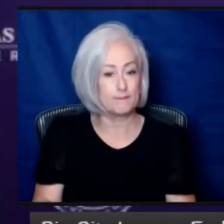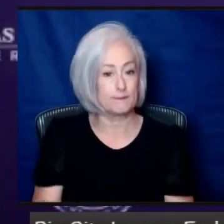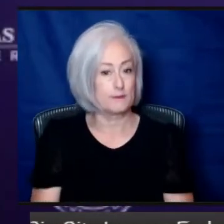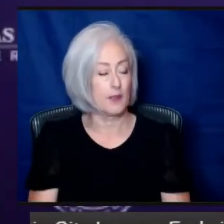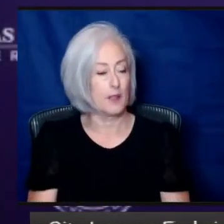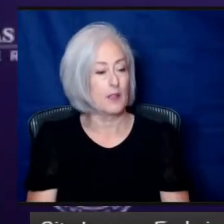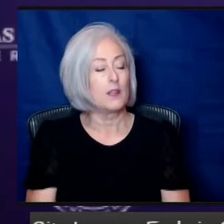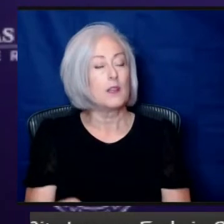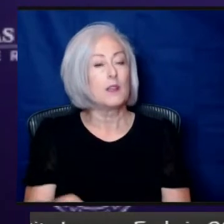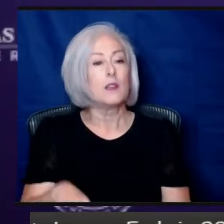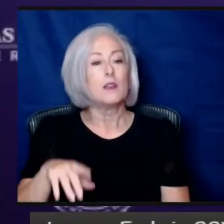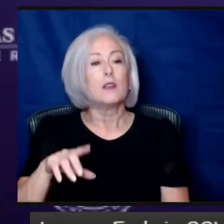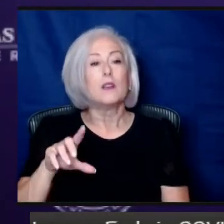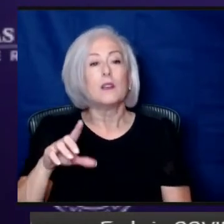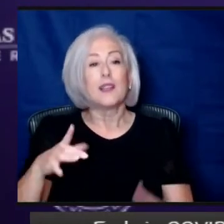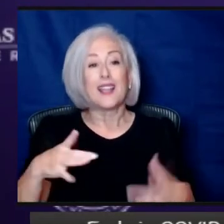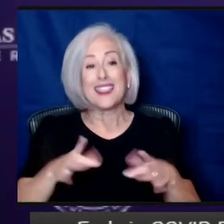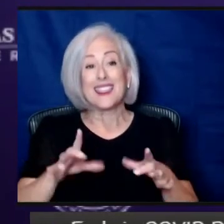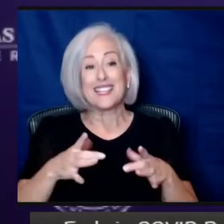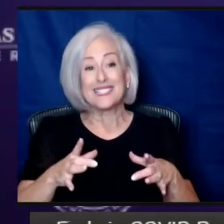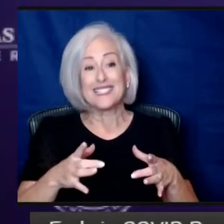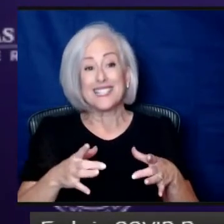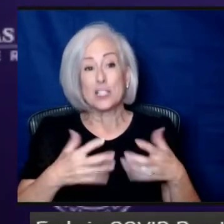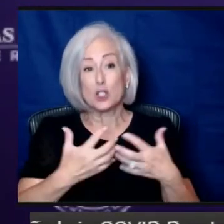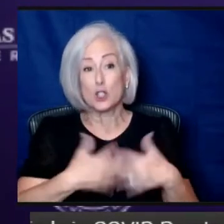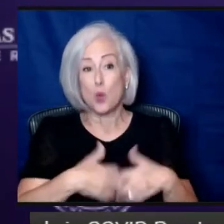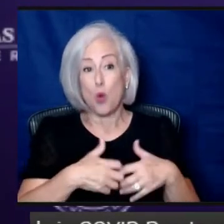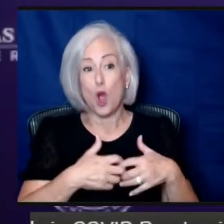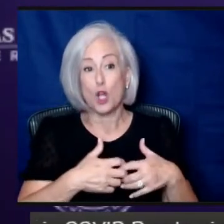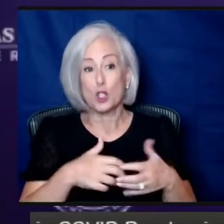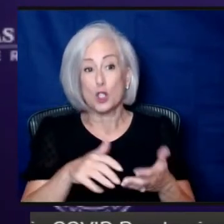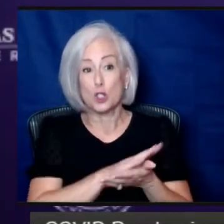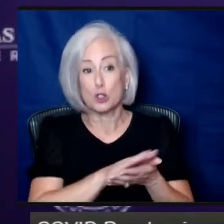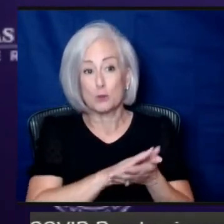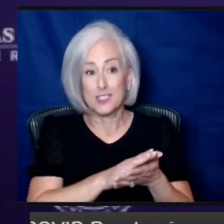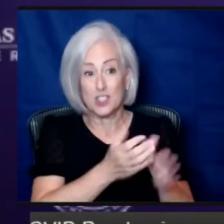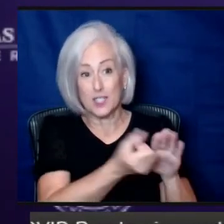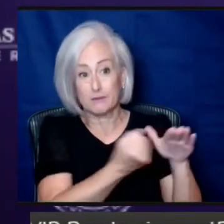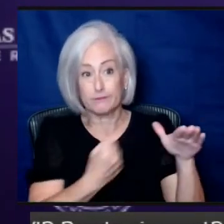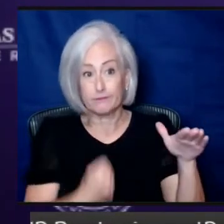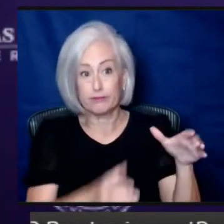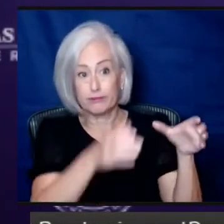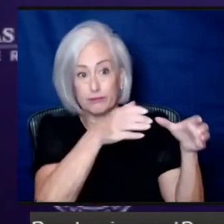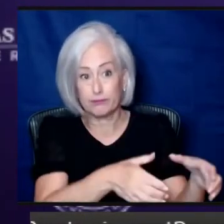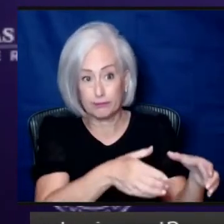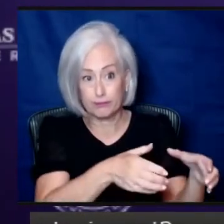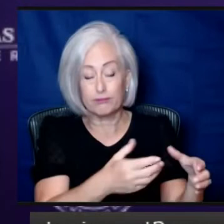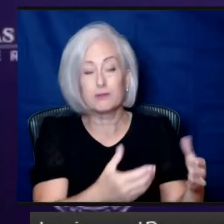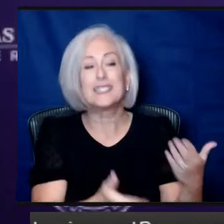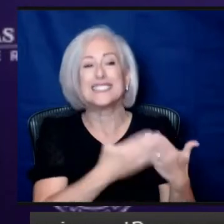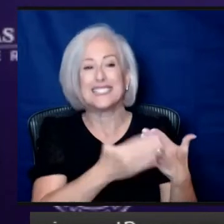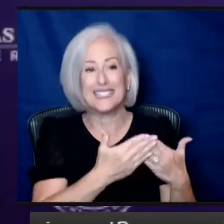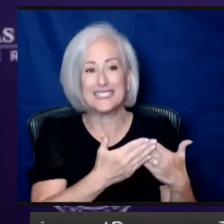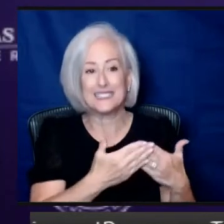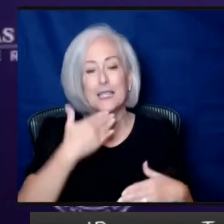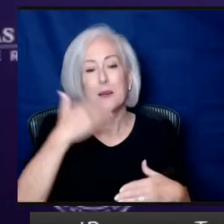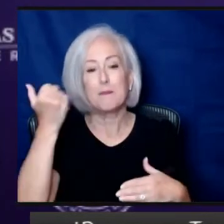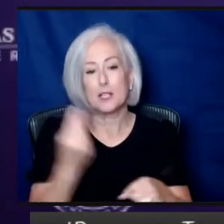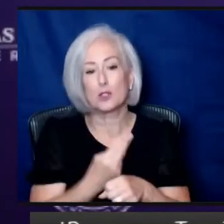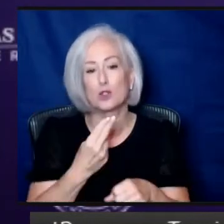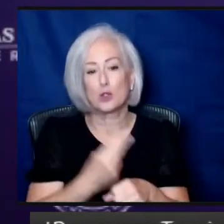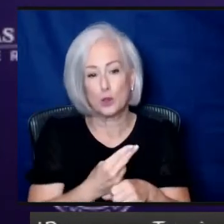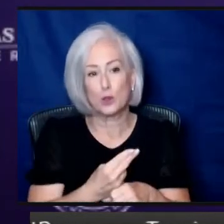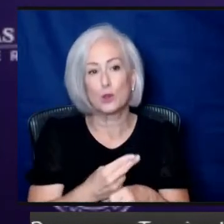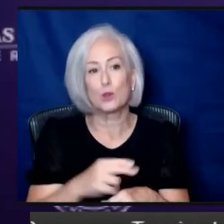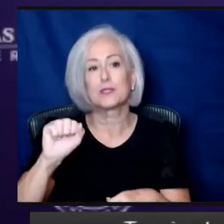be commonly used by a lot of people for ease. And so making sure that it's a dishwasher-safe material. So I would suggest using stainless steel or